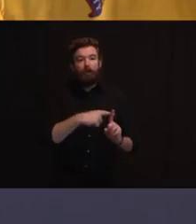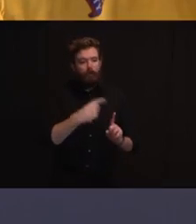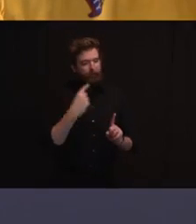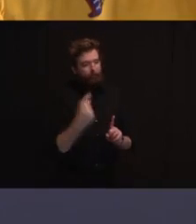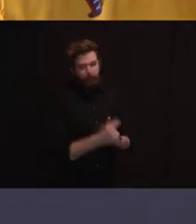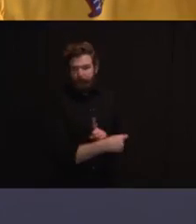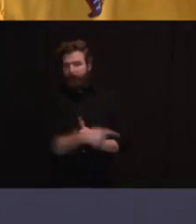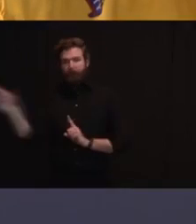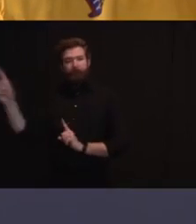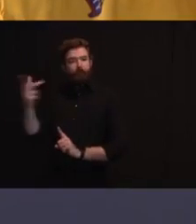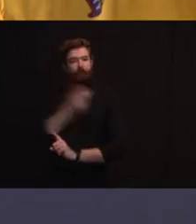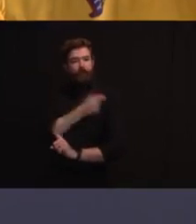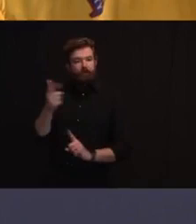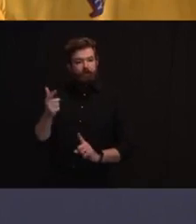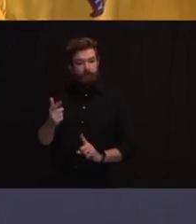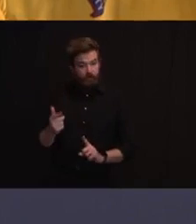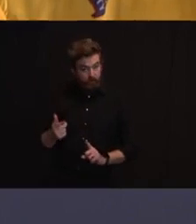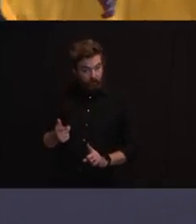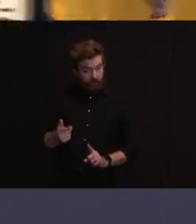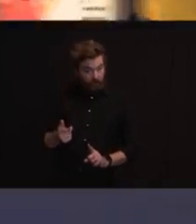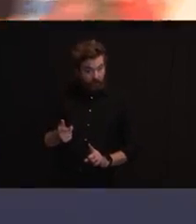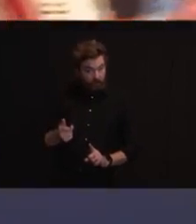impacting the hospital numbers?